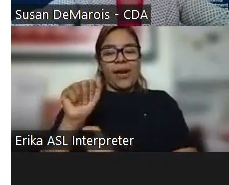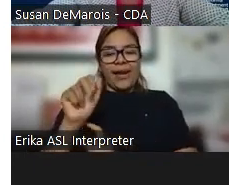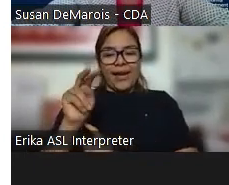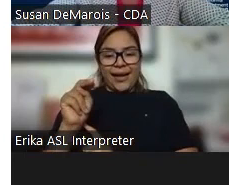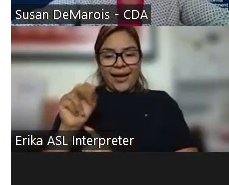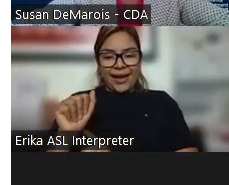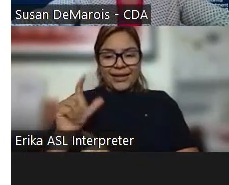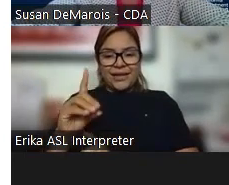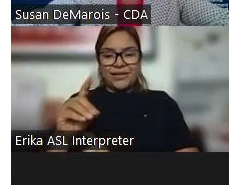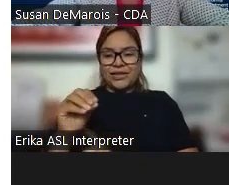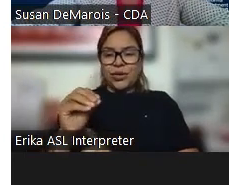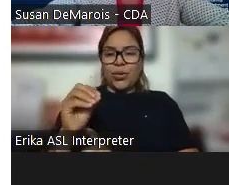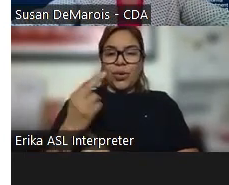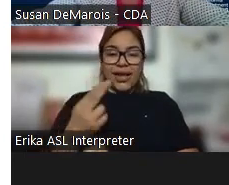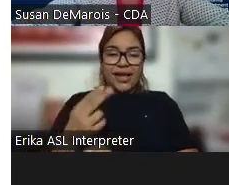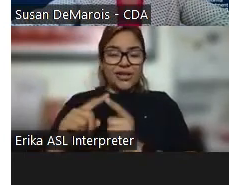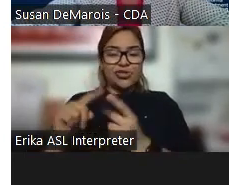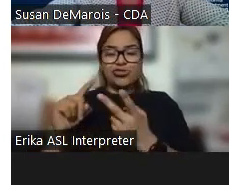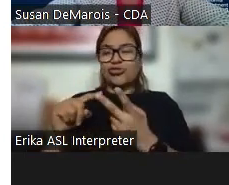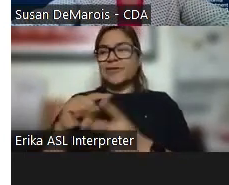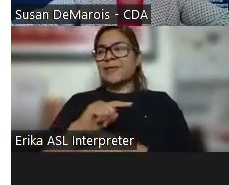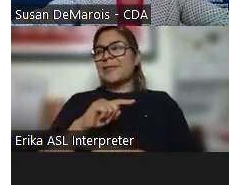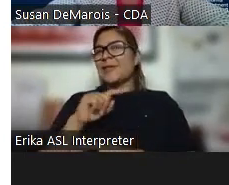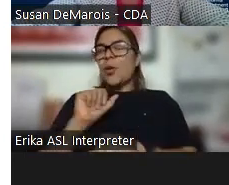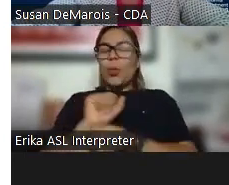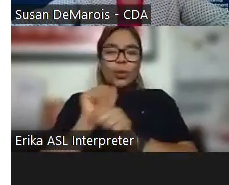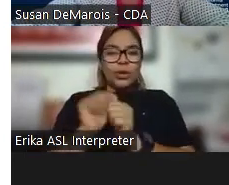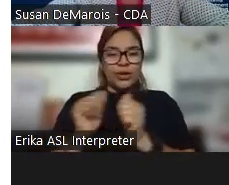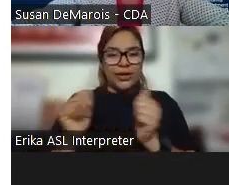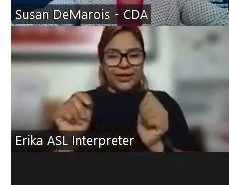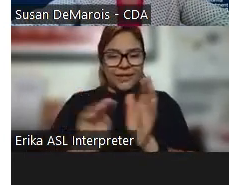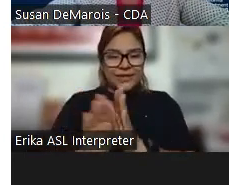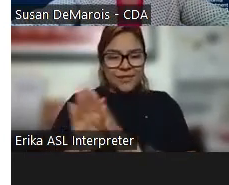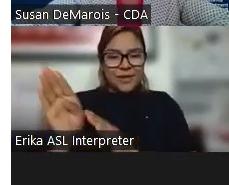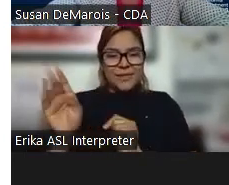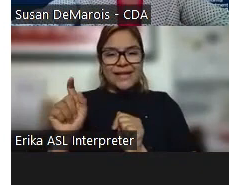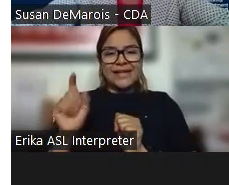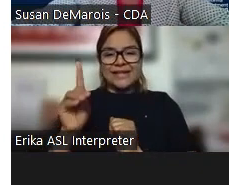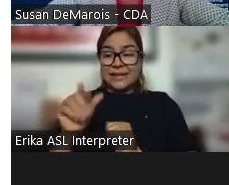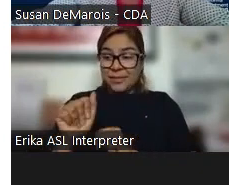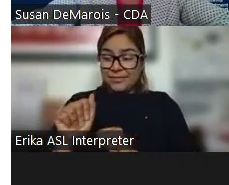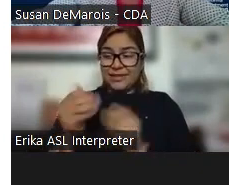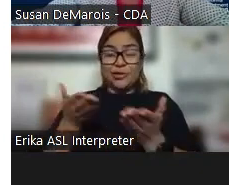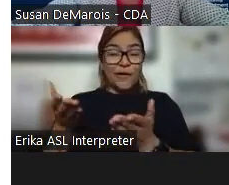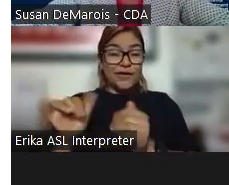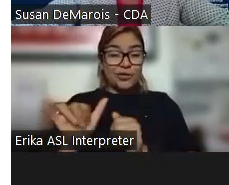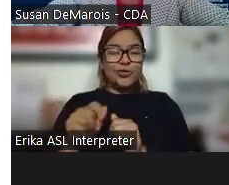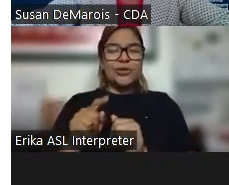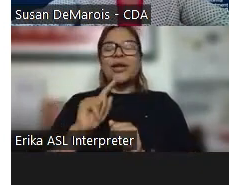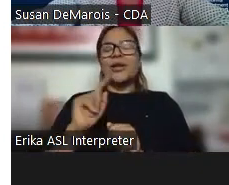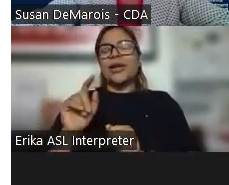of Rehabilitation, Ken DeRosa at the State Council on Developmental Disabilities, and many more, 9 more